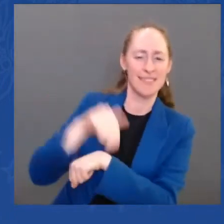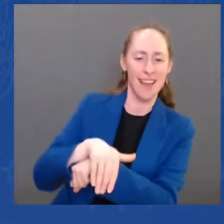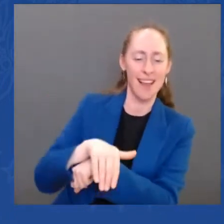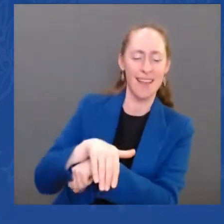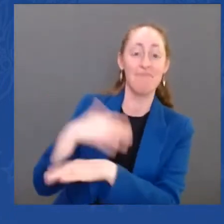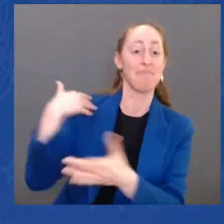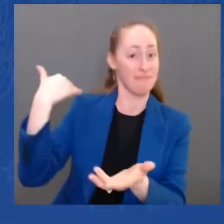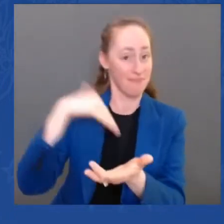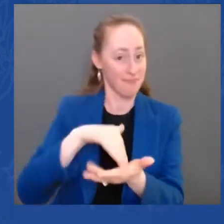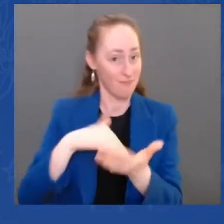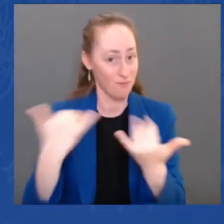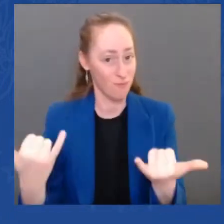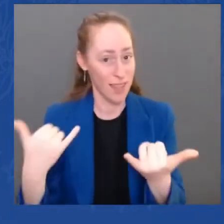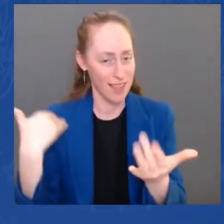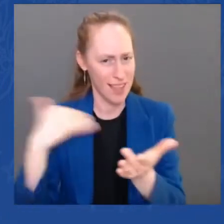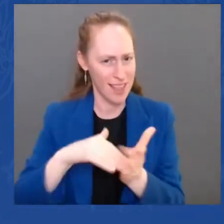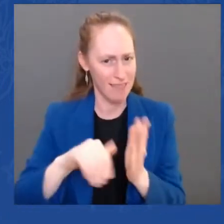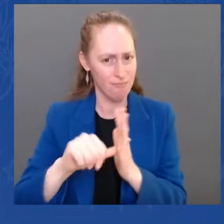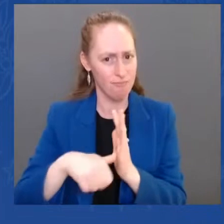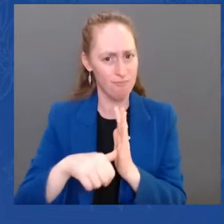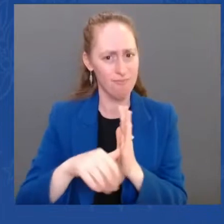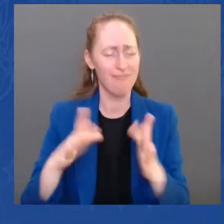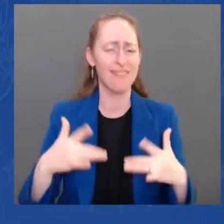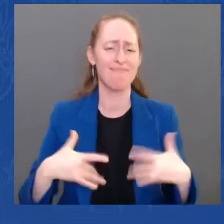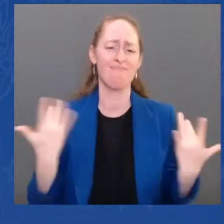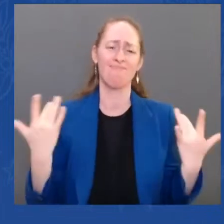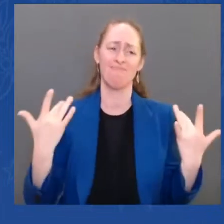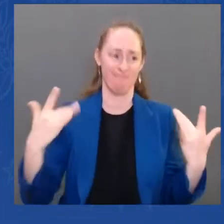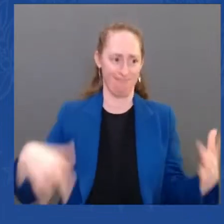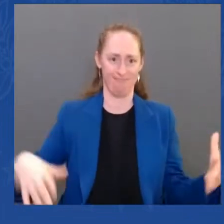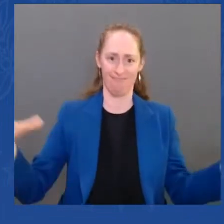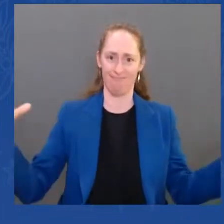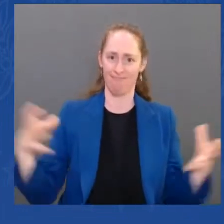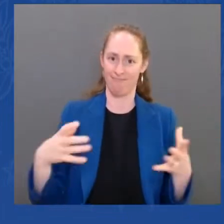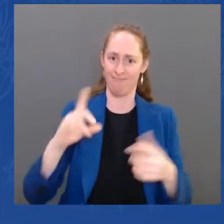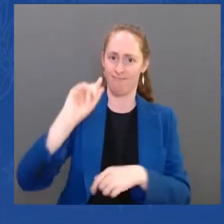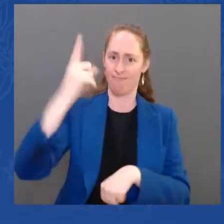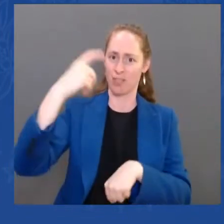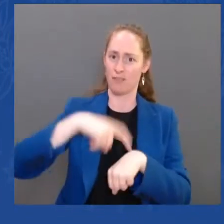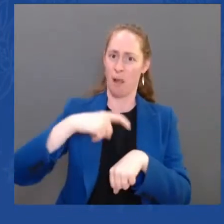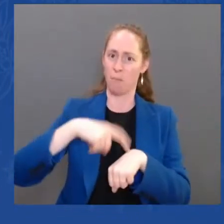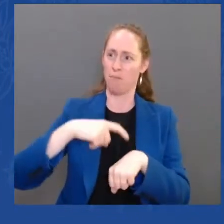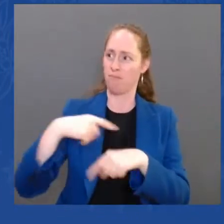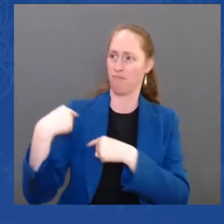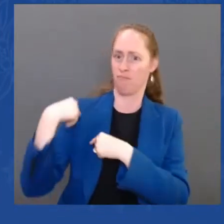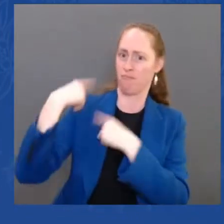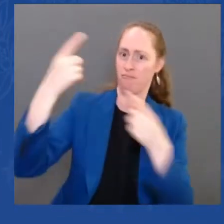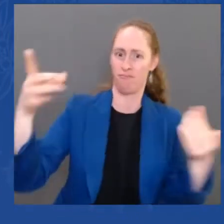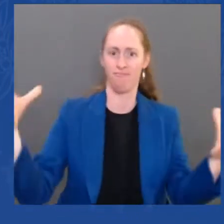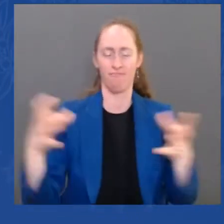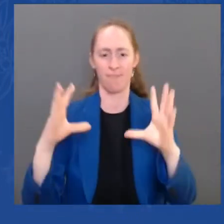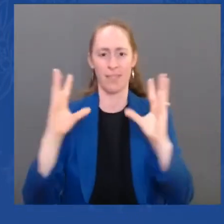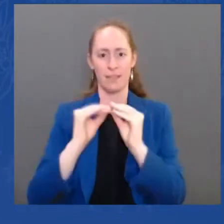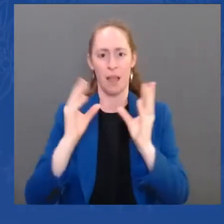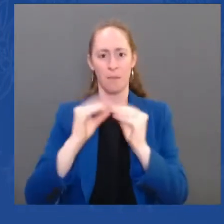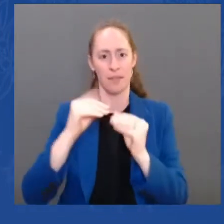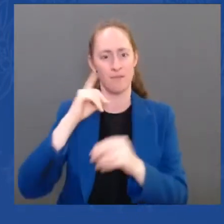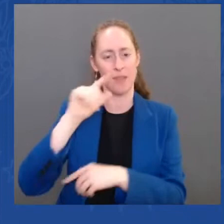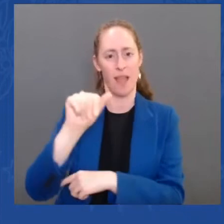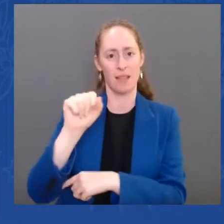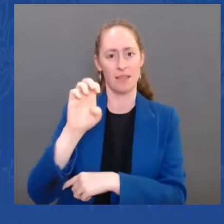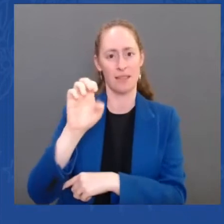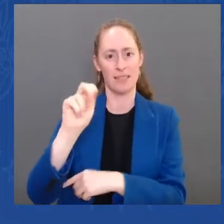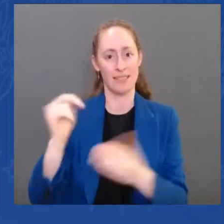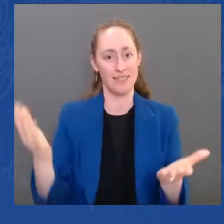first ever U.S. ASEAN Summit in Washington, D.C. And besides, President, the food